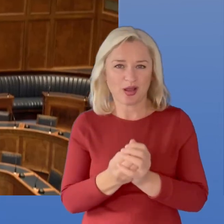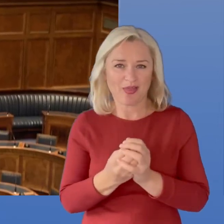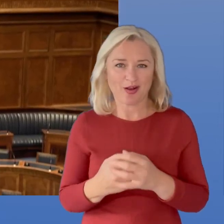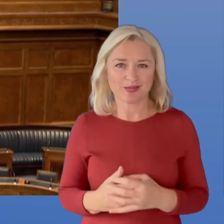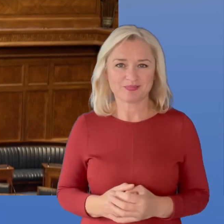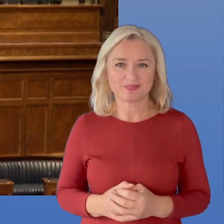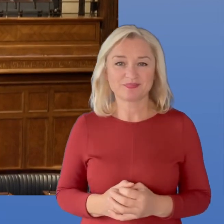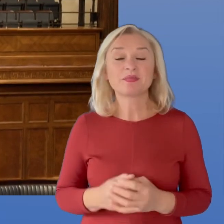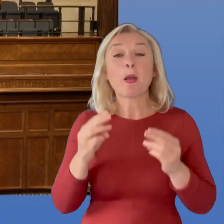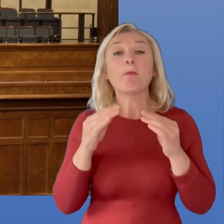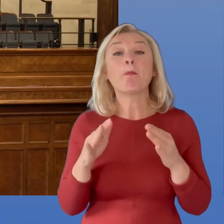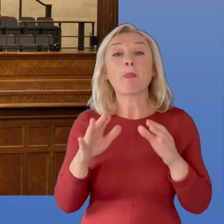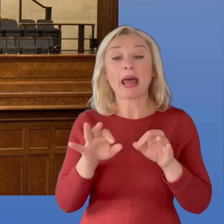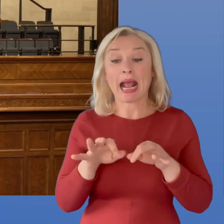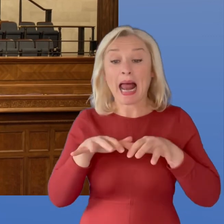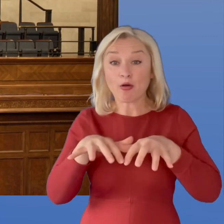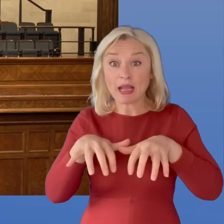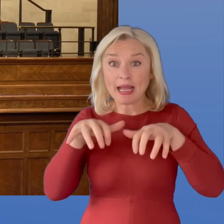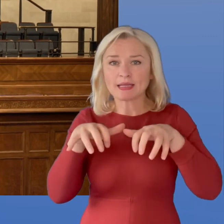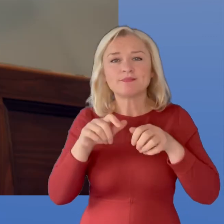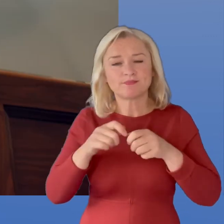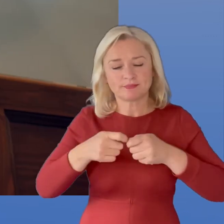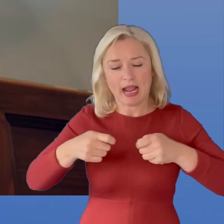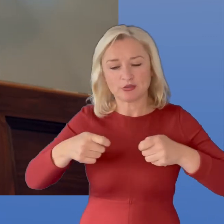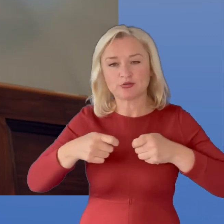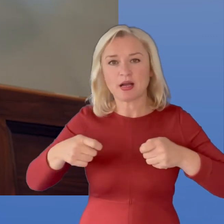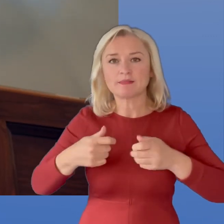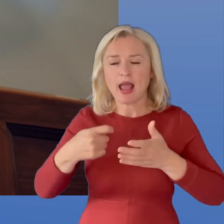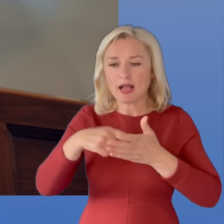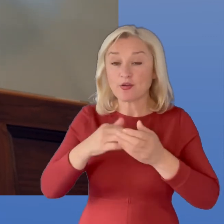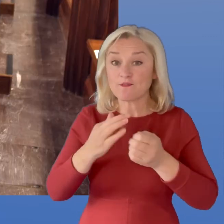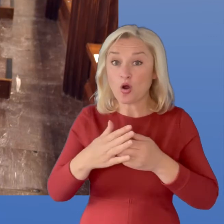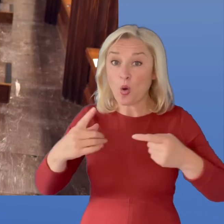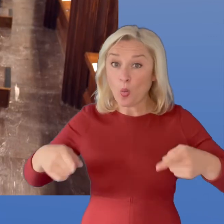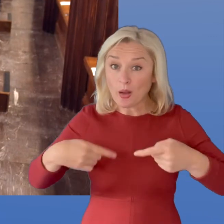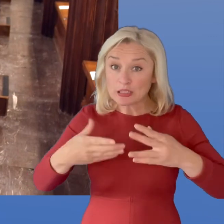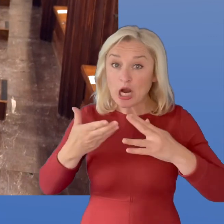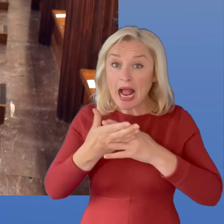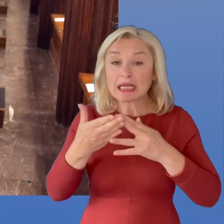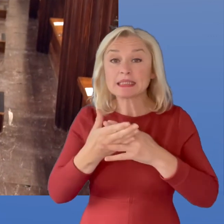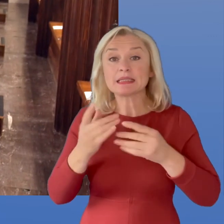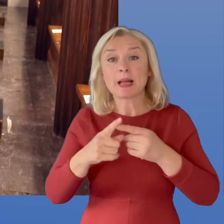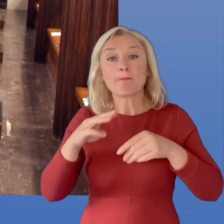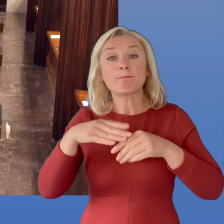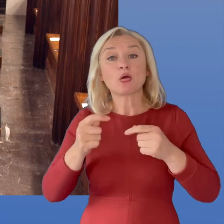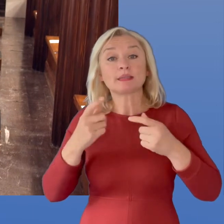The public gallery was also extended, with additional spaces for wheelchair users and further seating galleries placed